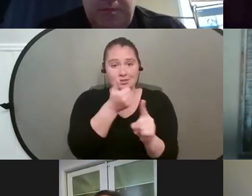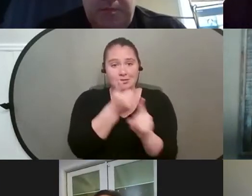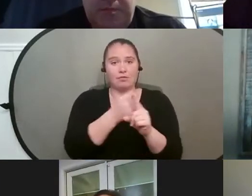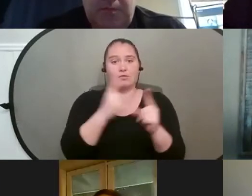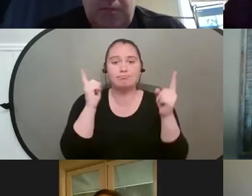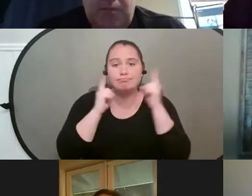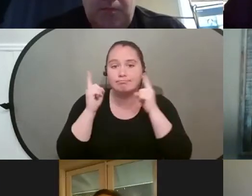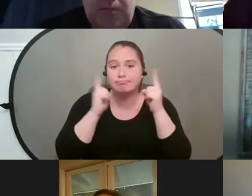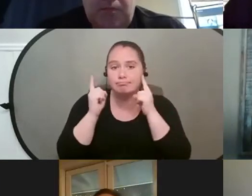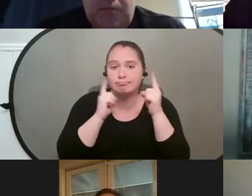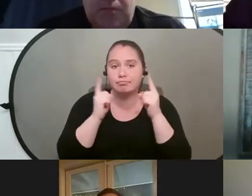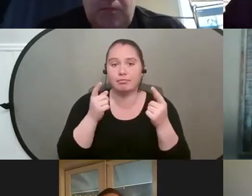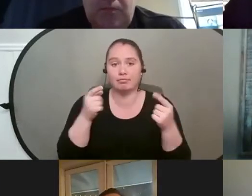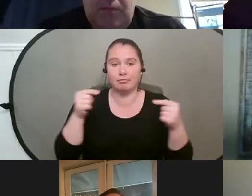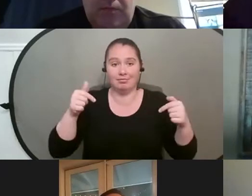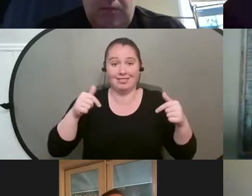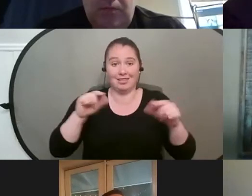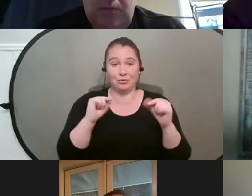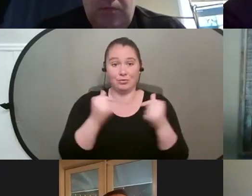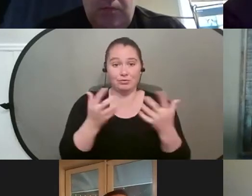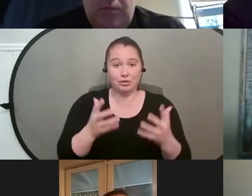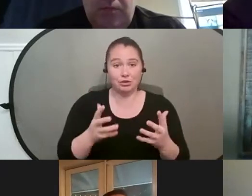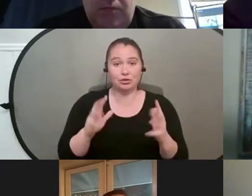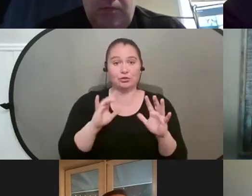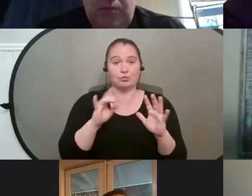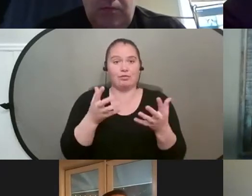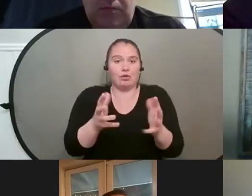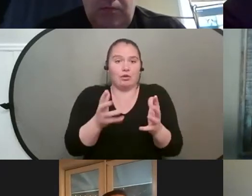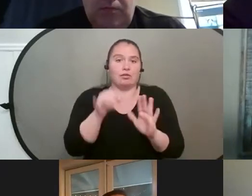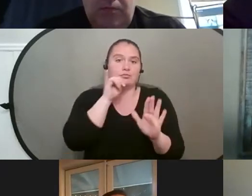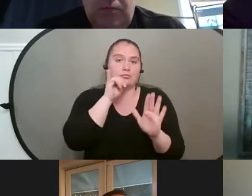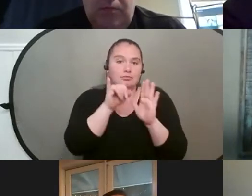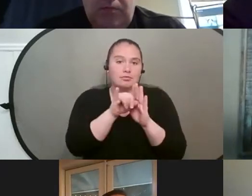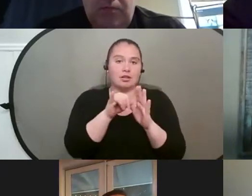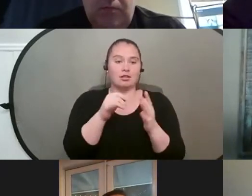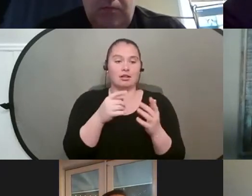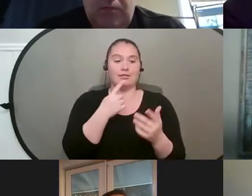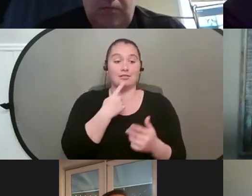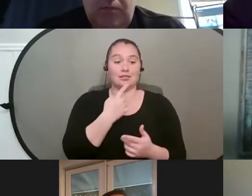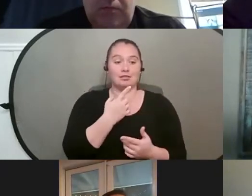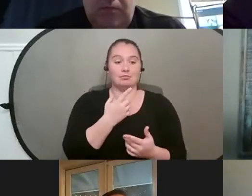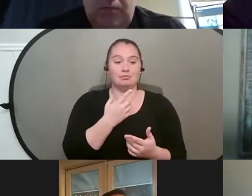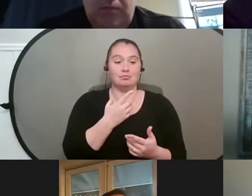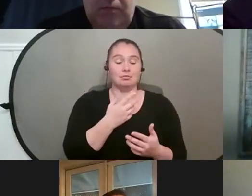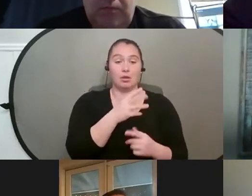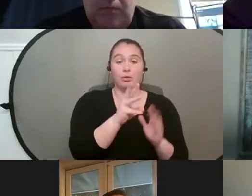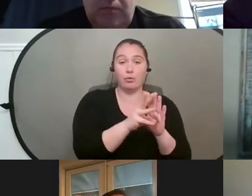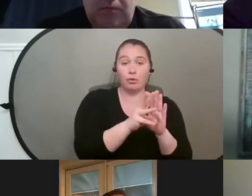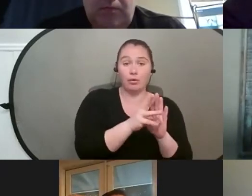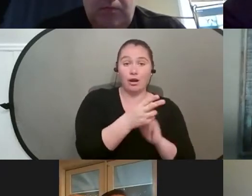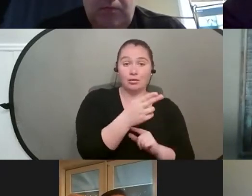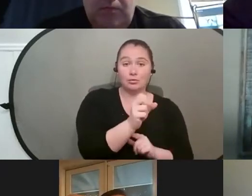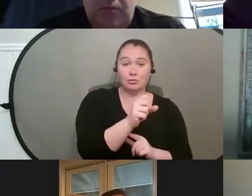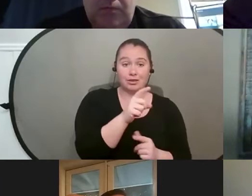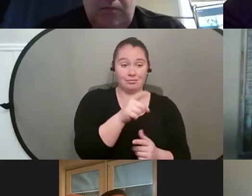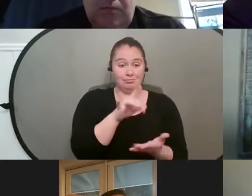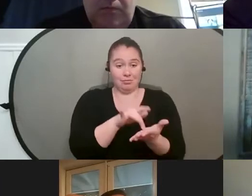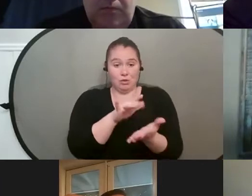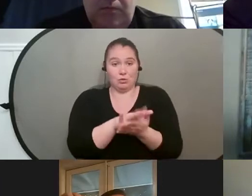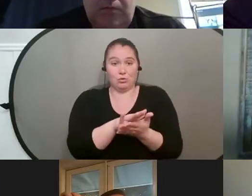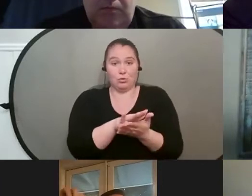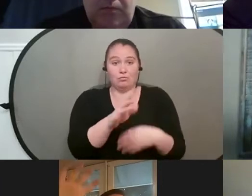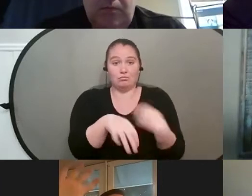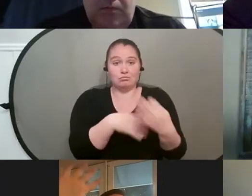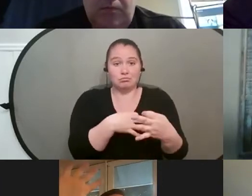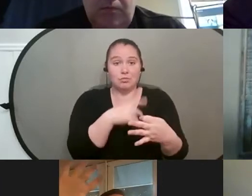group ultimately had identified, I'll say, the Waco High School middle school replacement for Carver, Indian